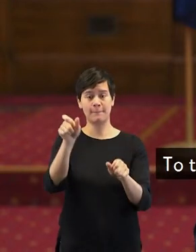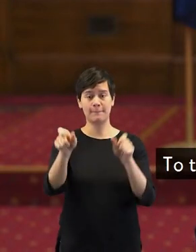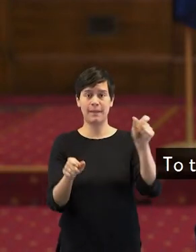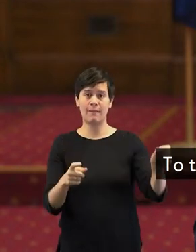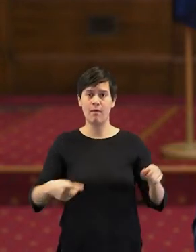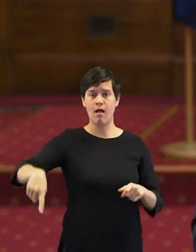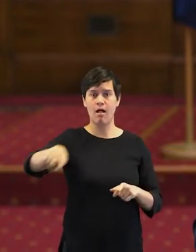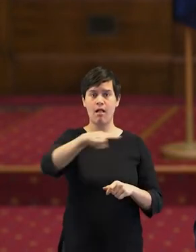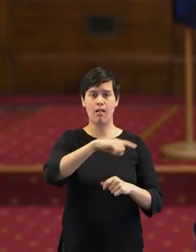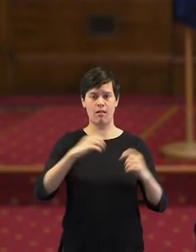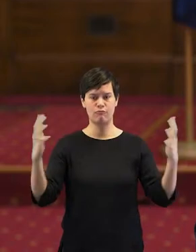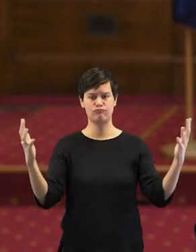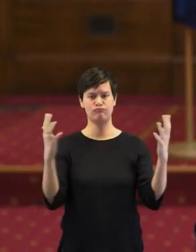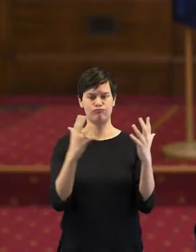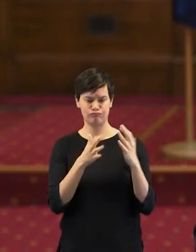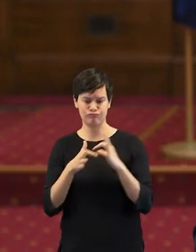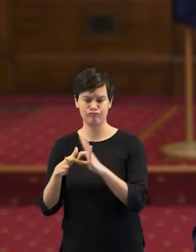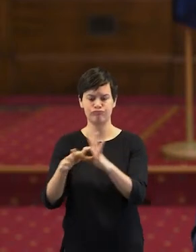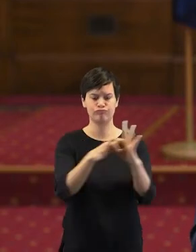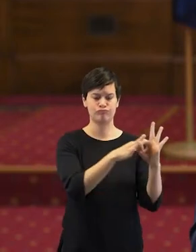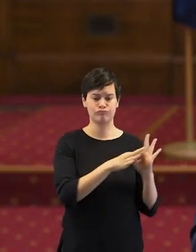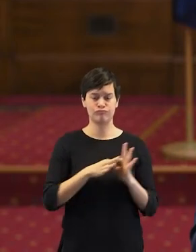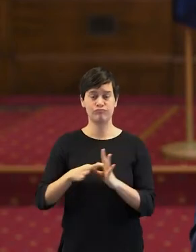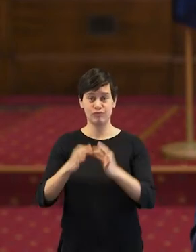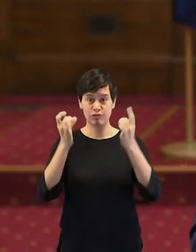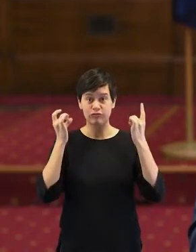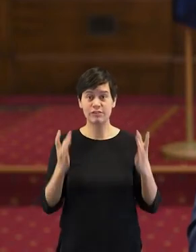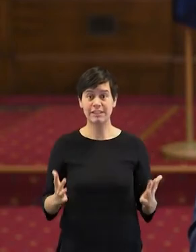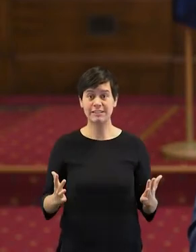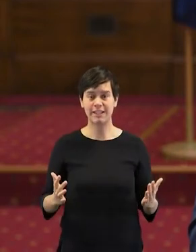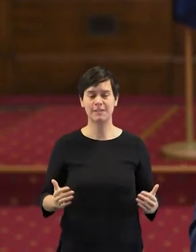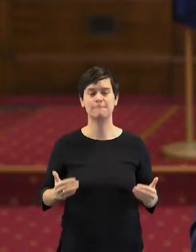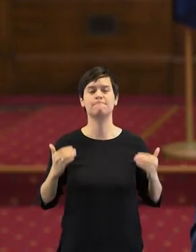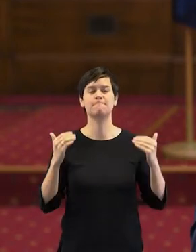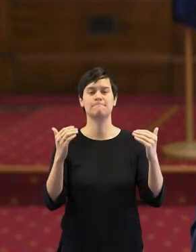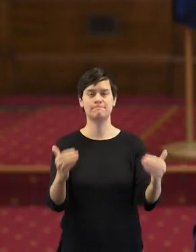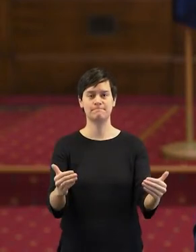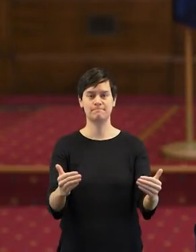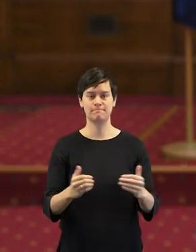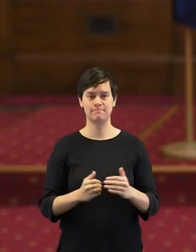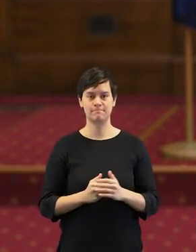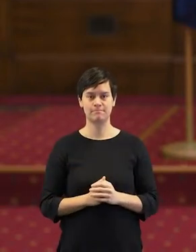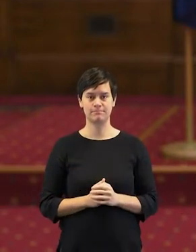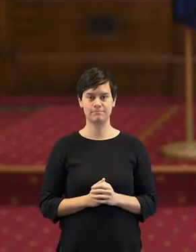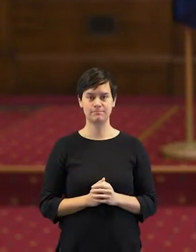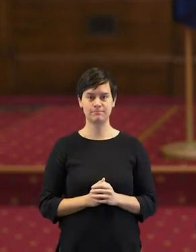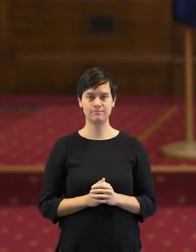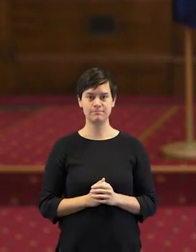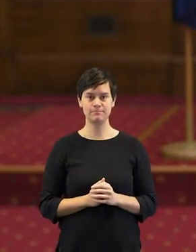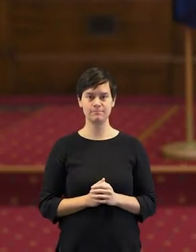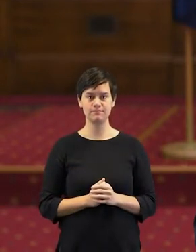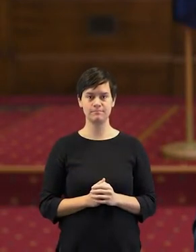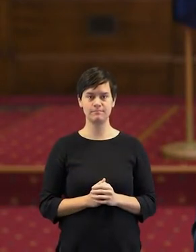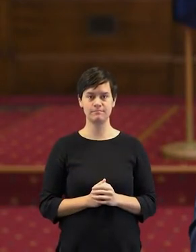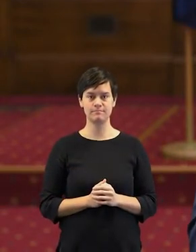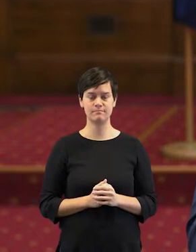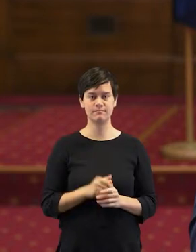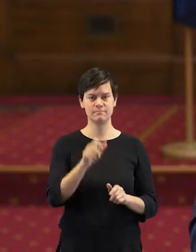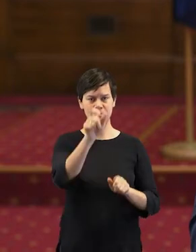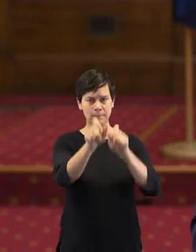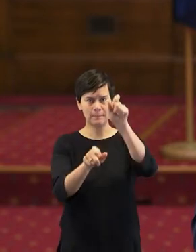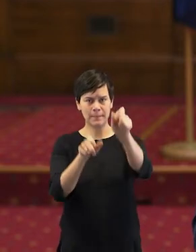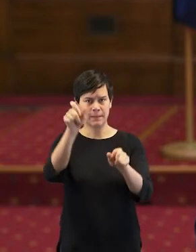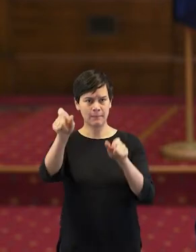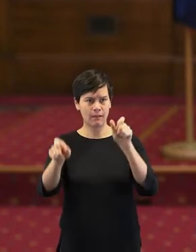koutou katoa. Ka haonei a matariki ki runga i a tātou, me te tangi mō teatea ki ngā mate. Te hunga pirihi mana,